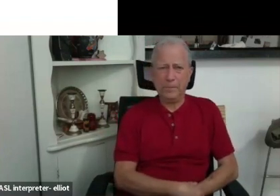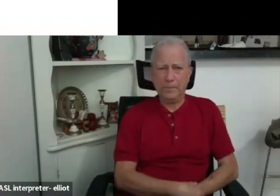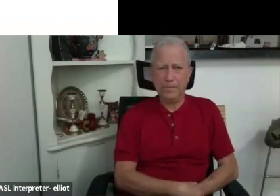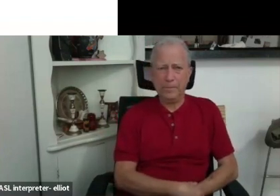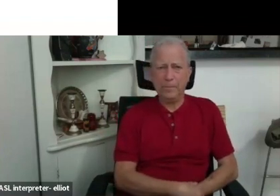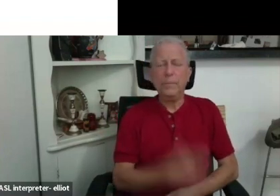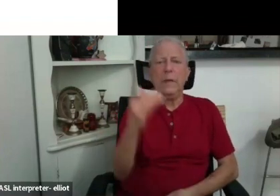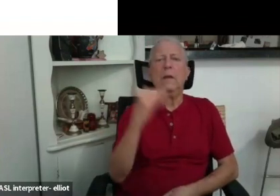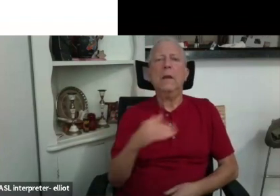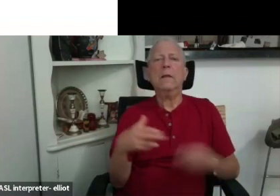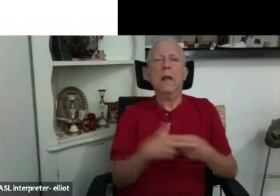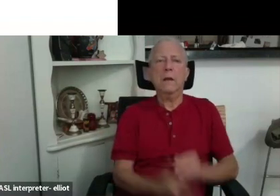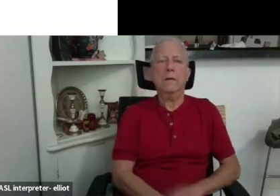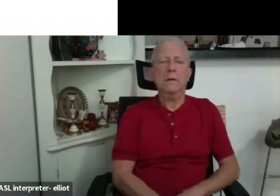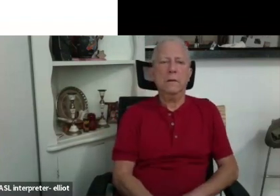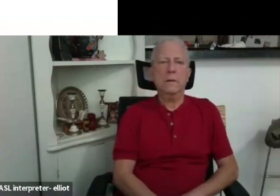So next slide.